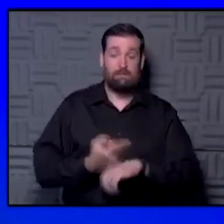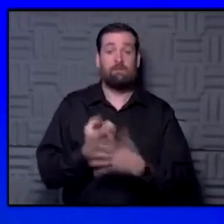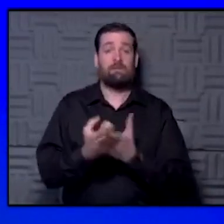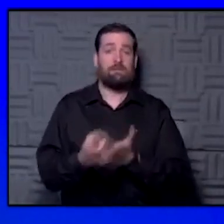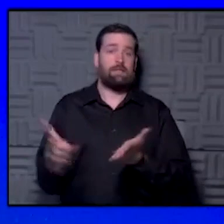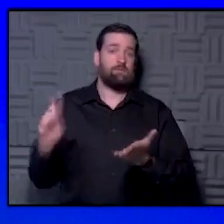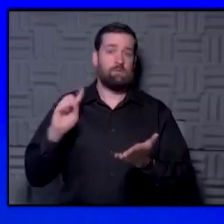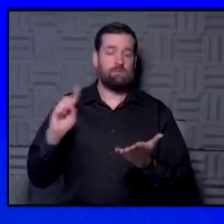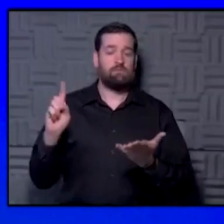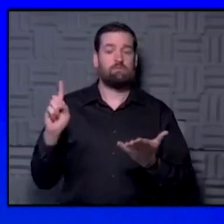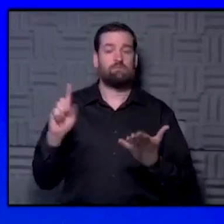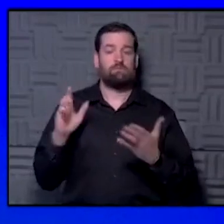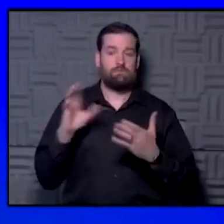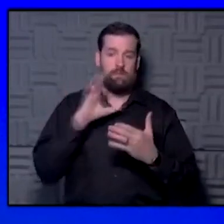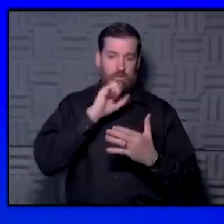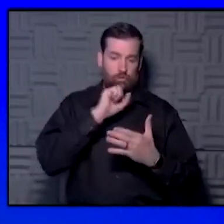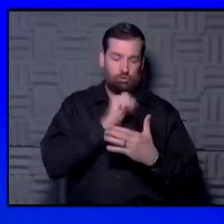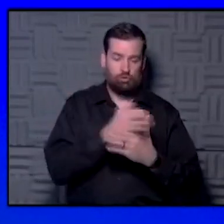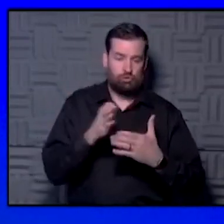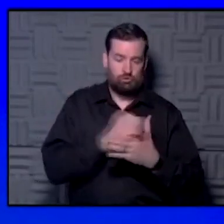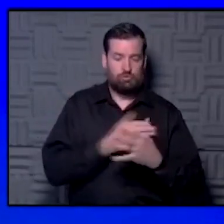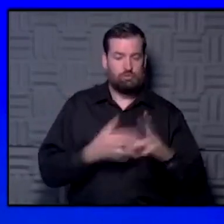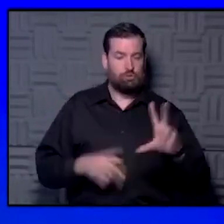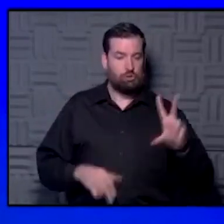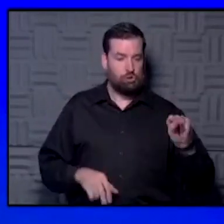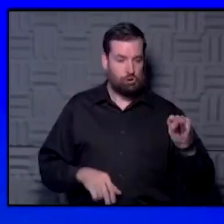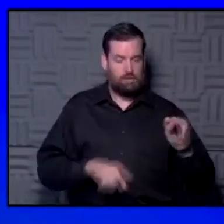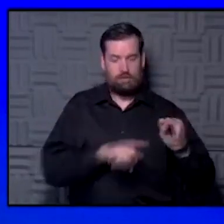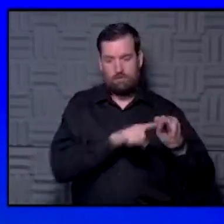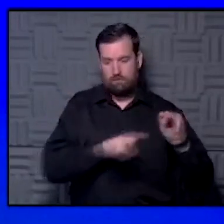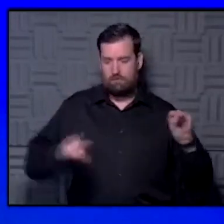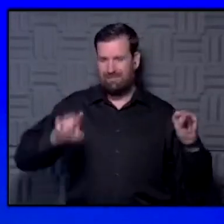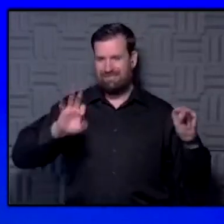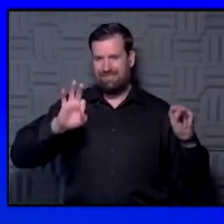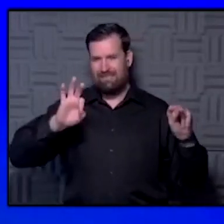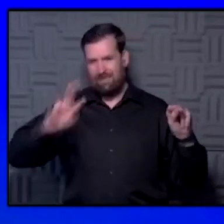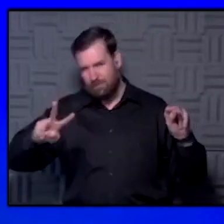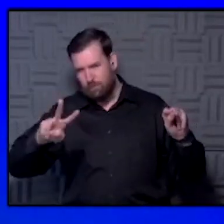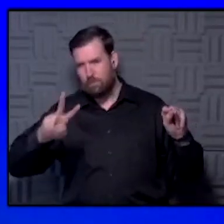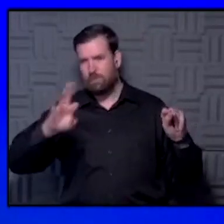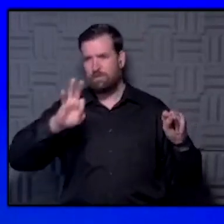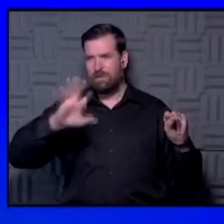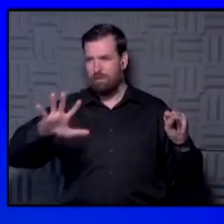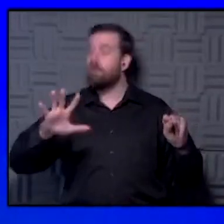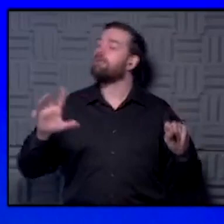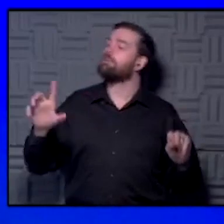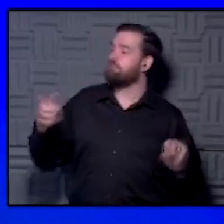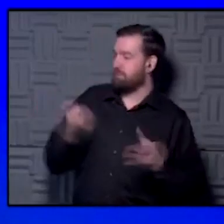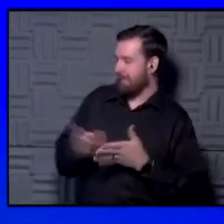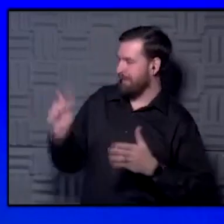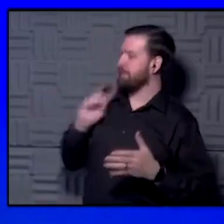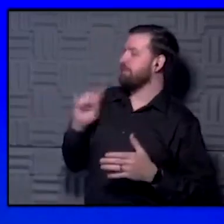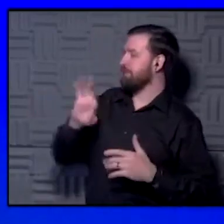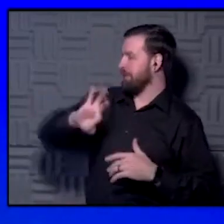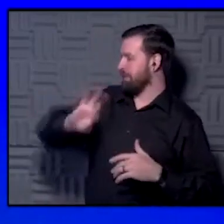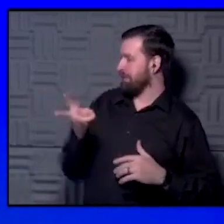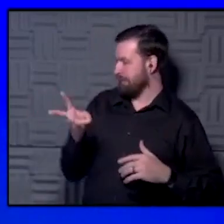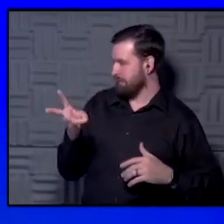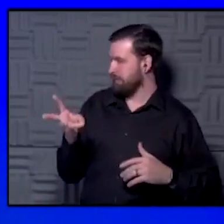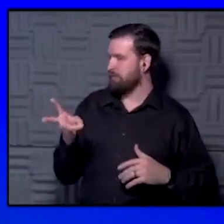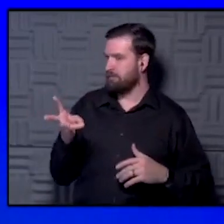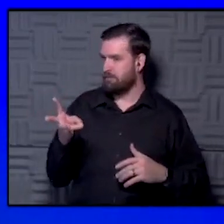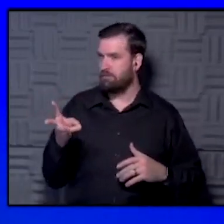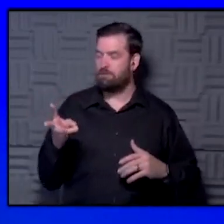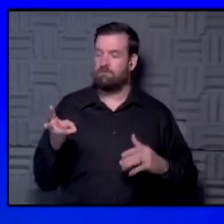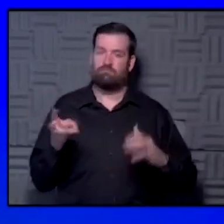we did have an age range of 30 to 92 or 95, I believe. So we got to 96 last week. 96. Yeah. So there